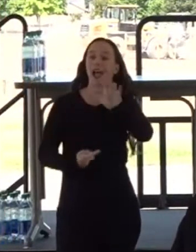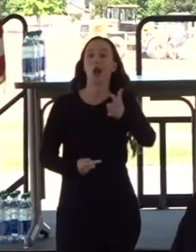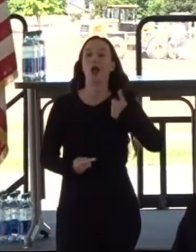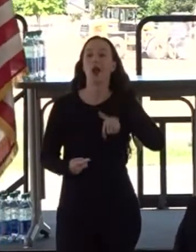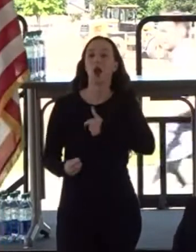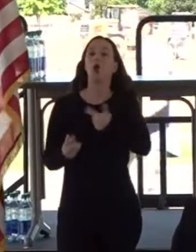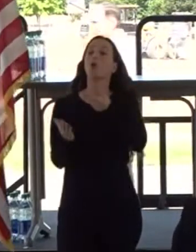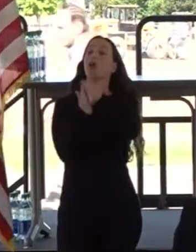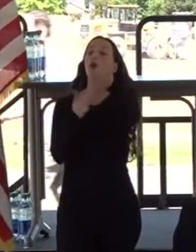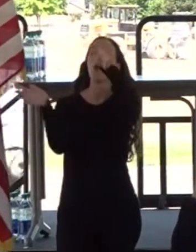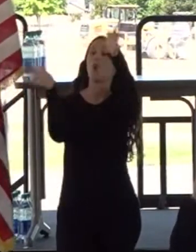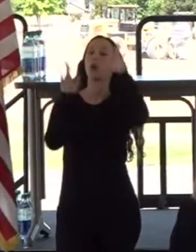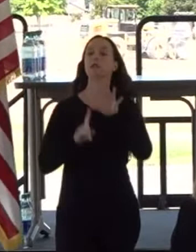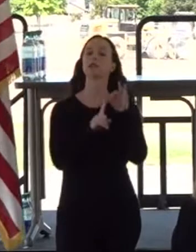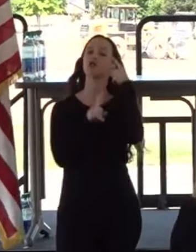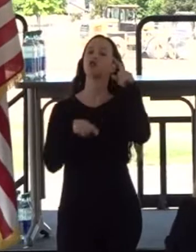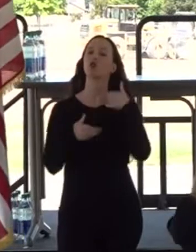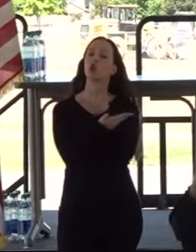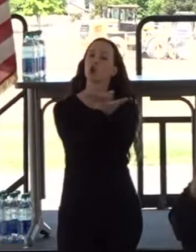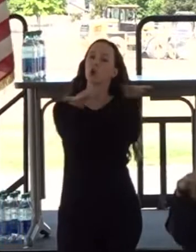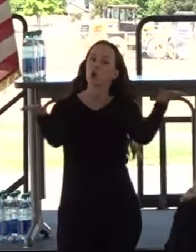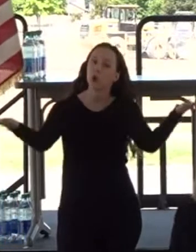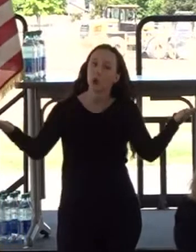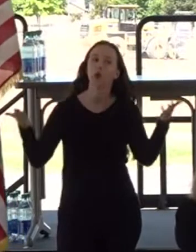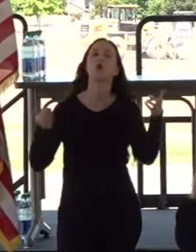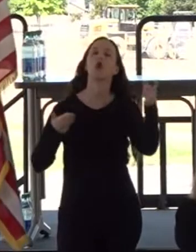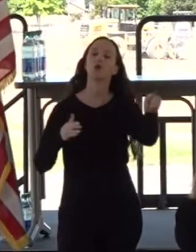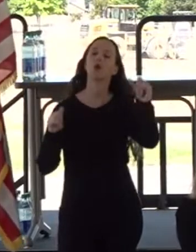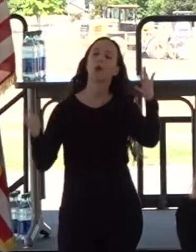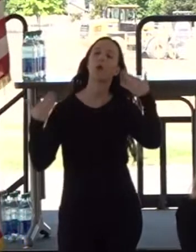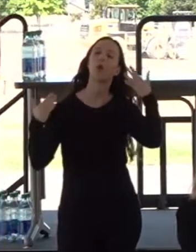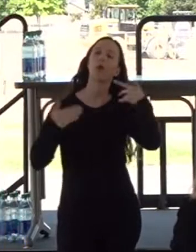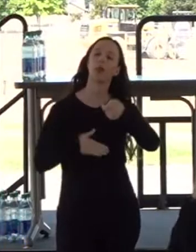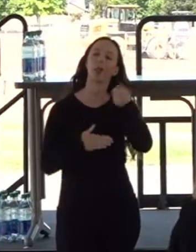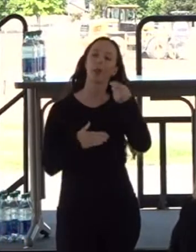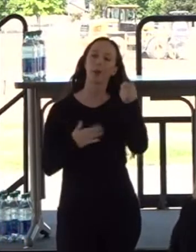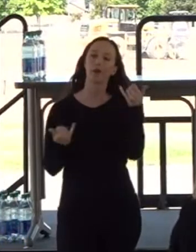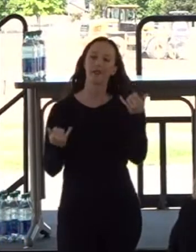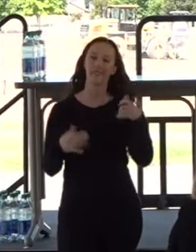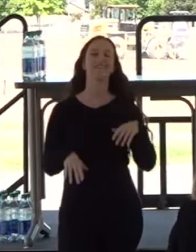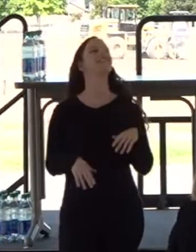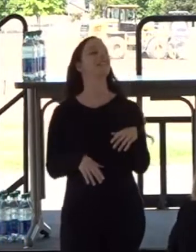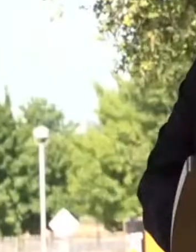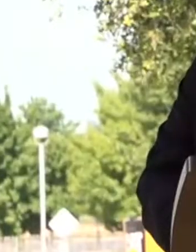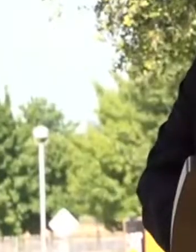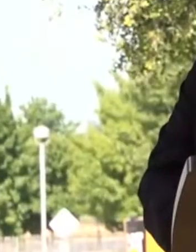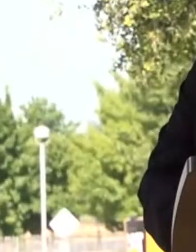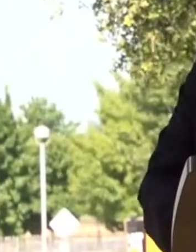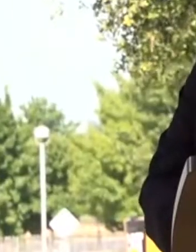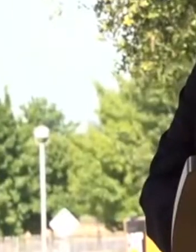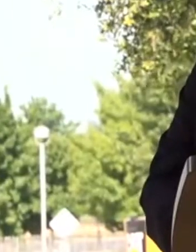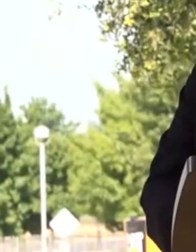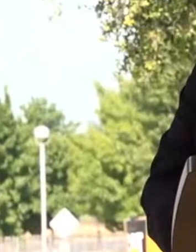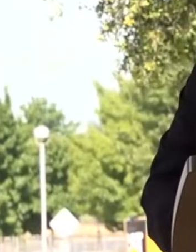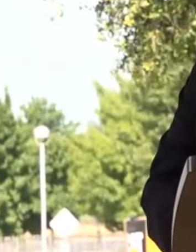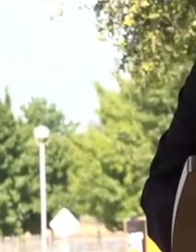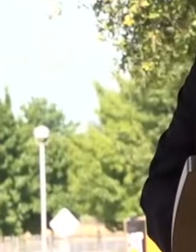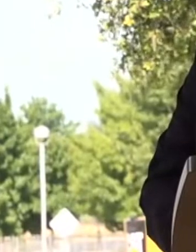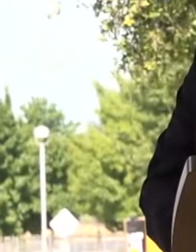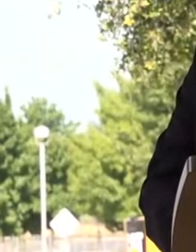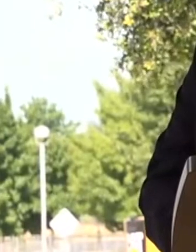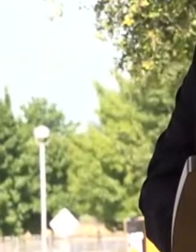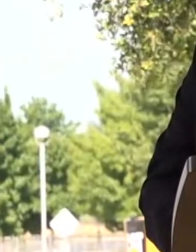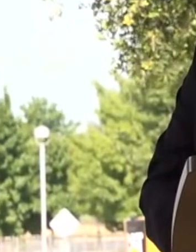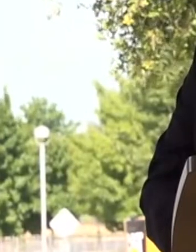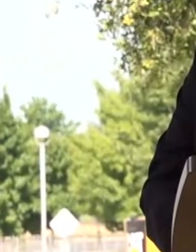wind specially for you guys, okay? So you guys can cool off a little bit. It is with great, great excitement that we have in